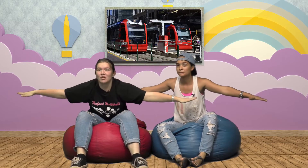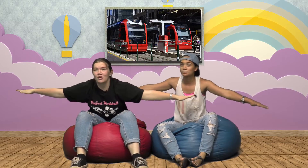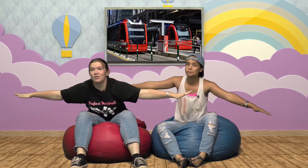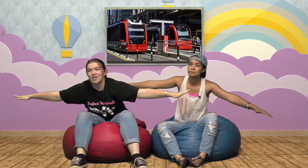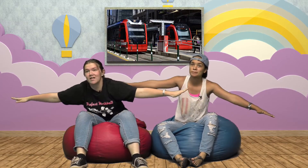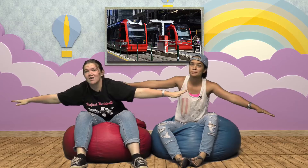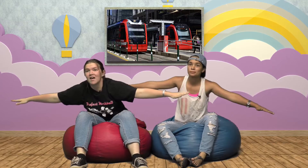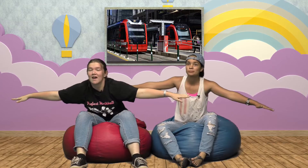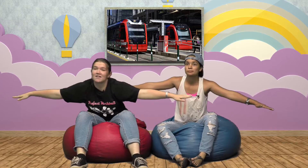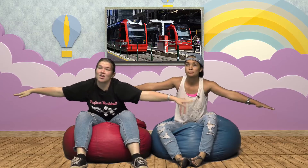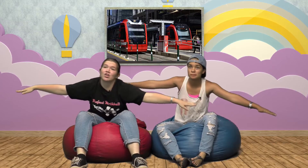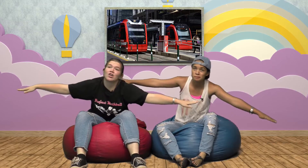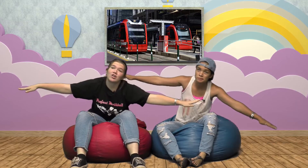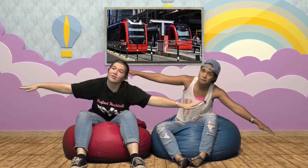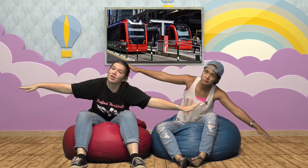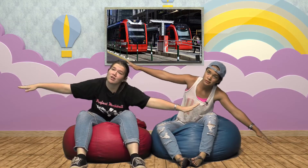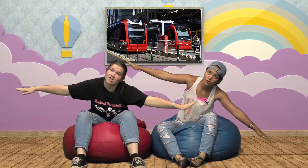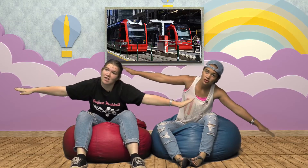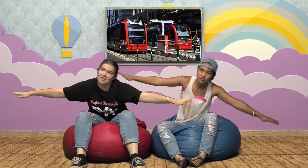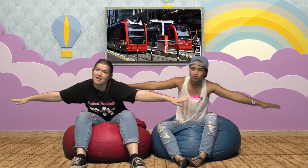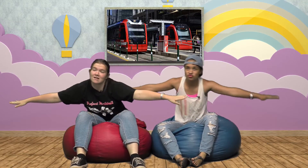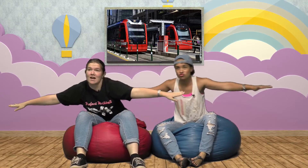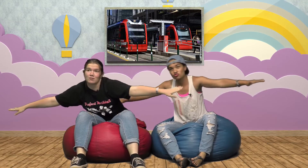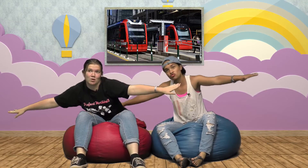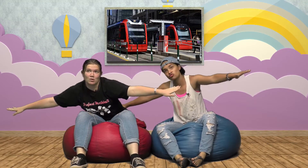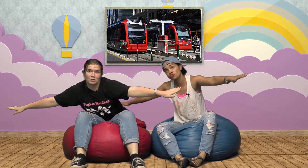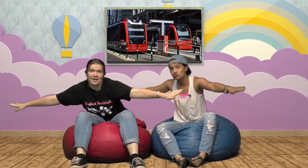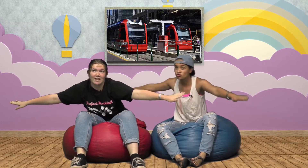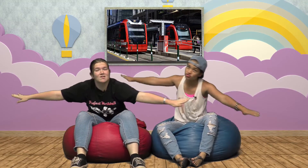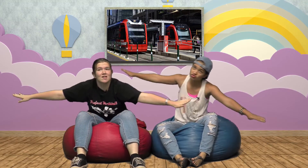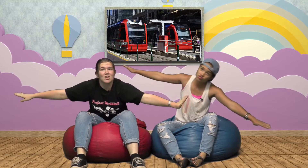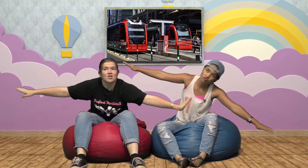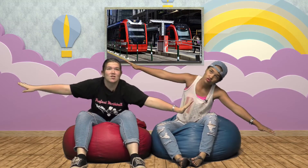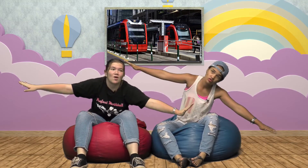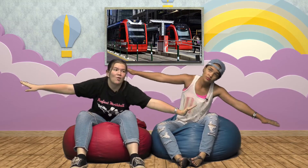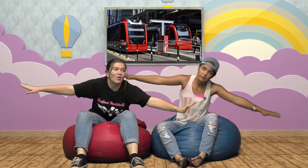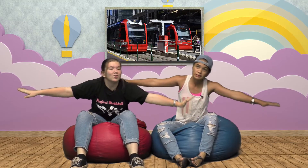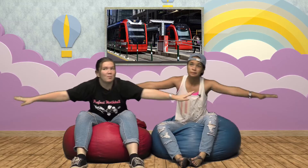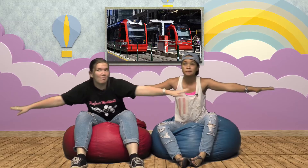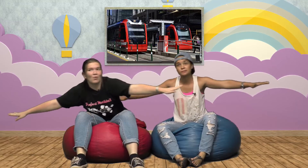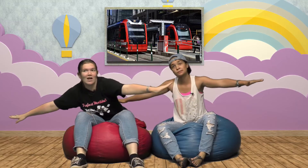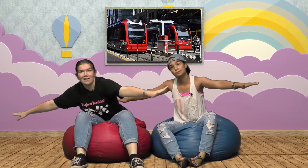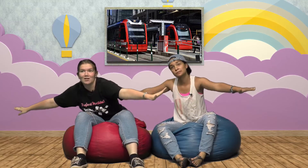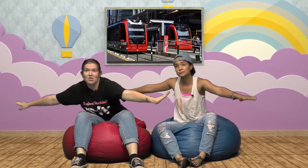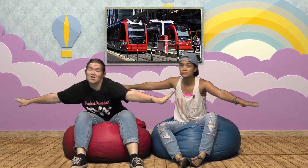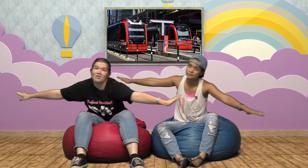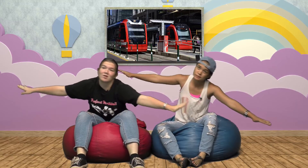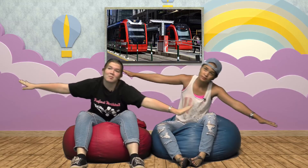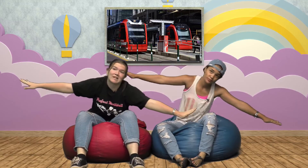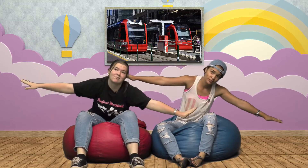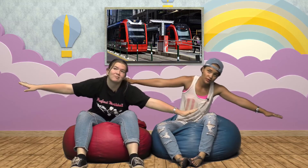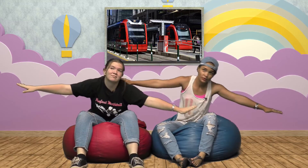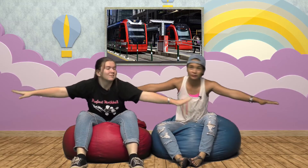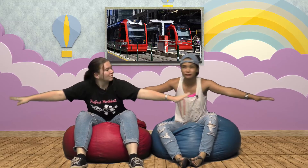they have a lot of training and there's a lot of security checks that have to go on planes. So more likely you're